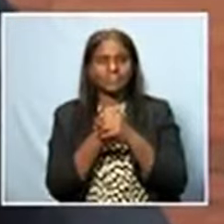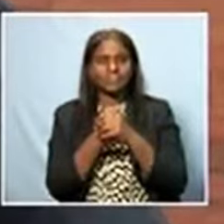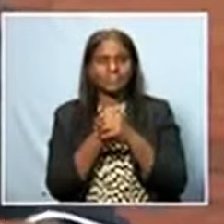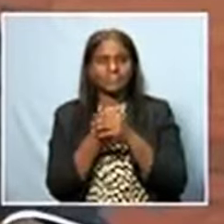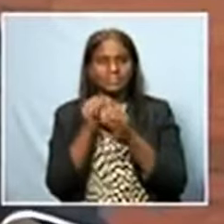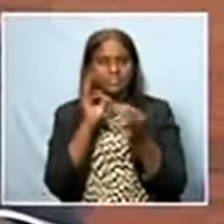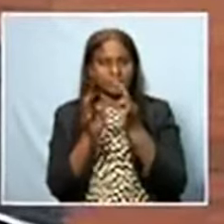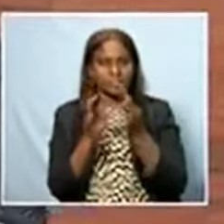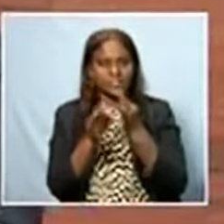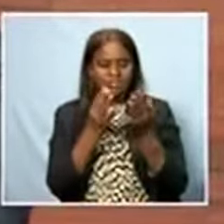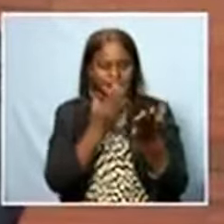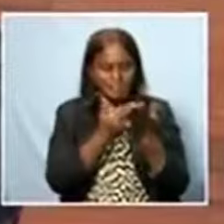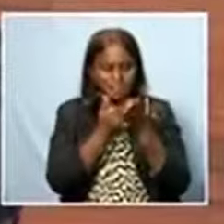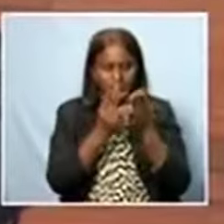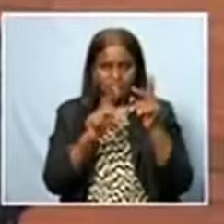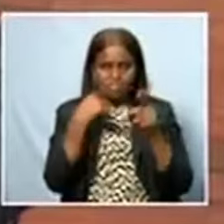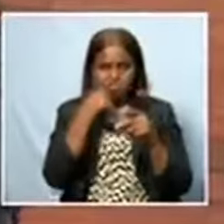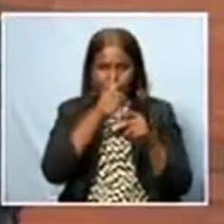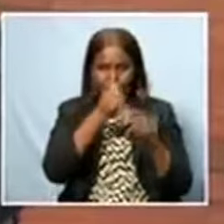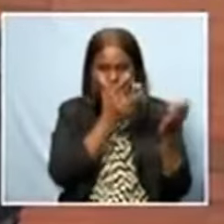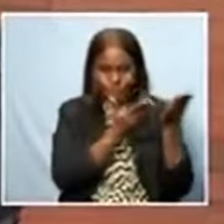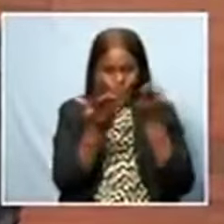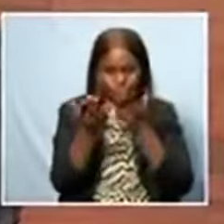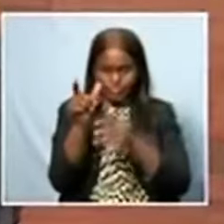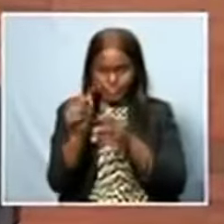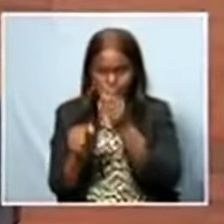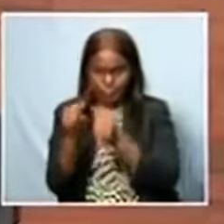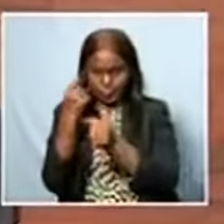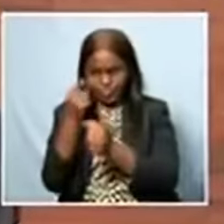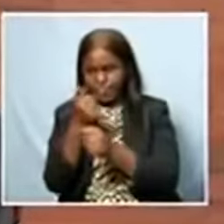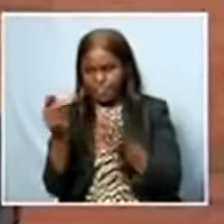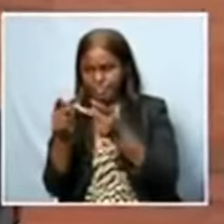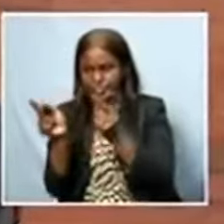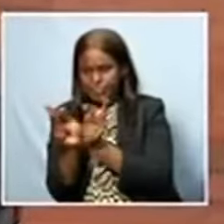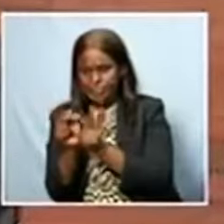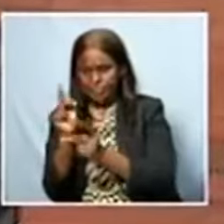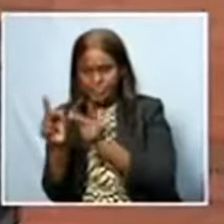if these people who bring milk, say for other processing